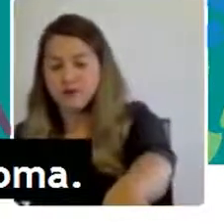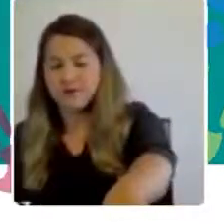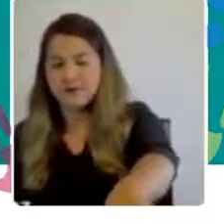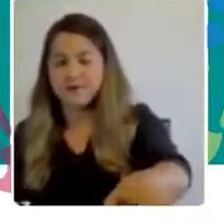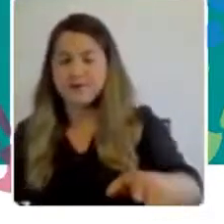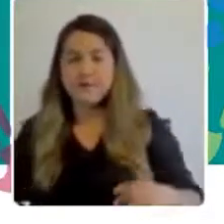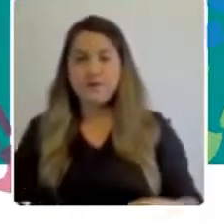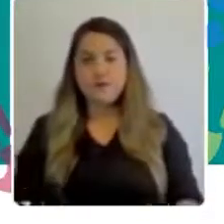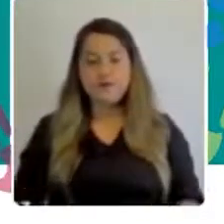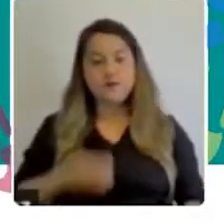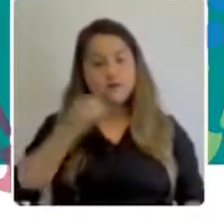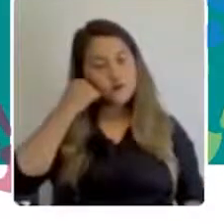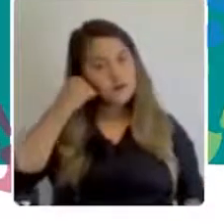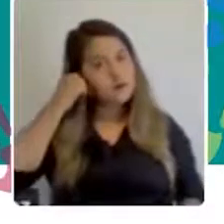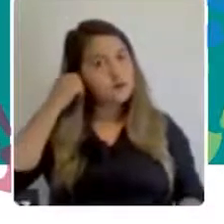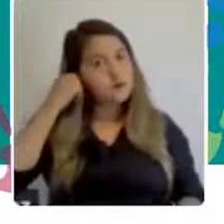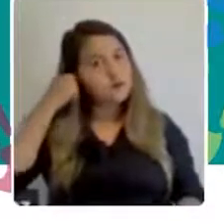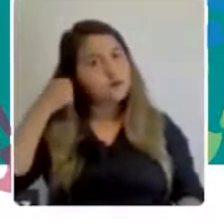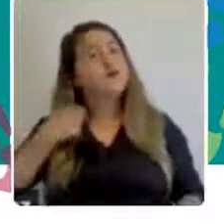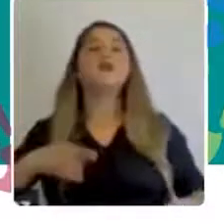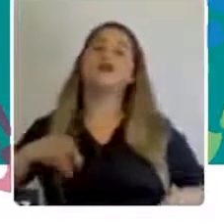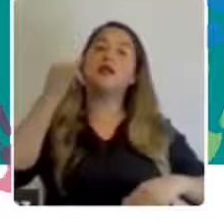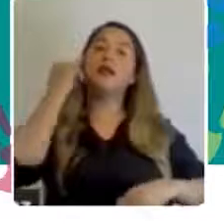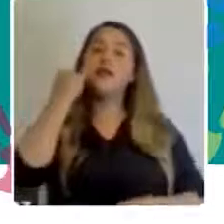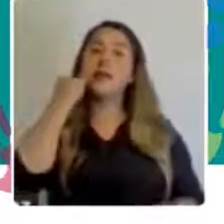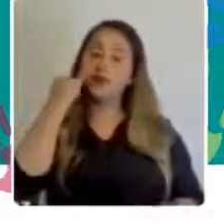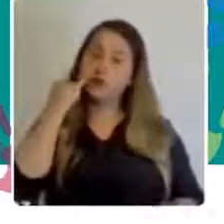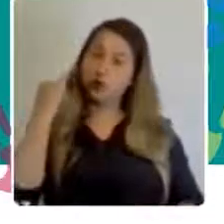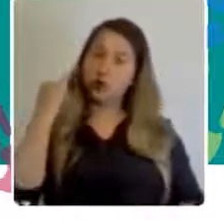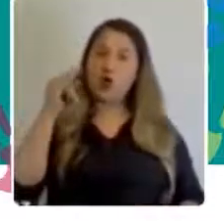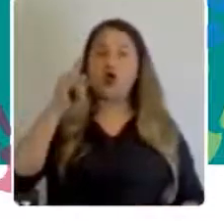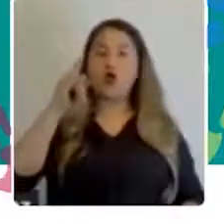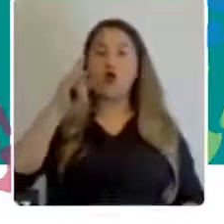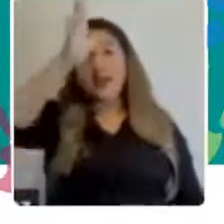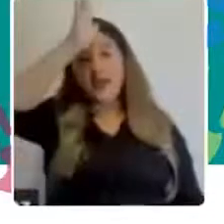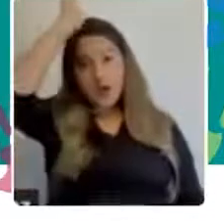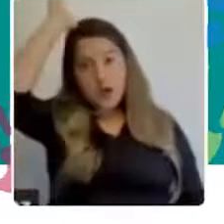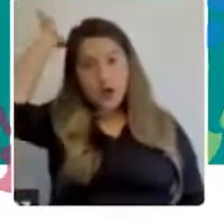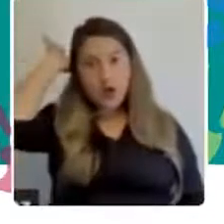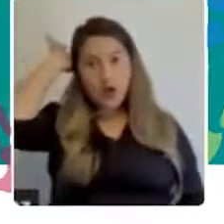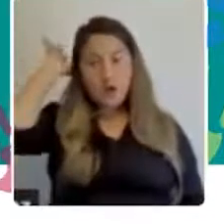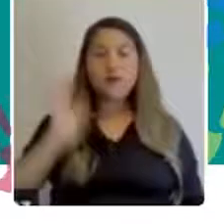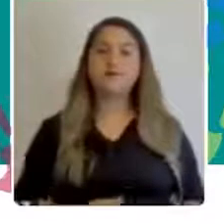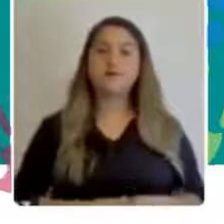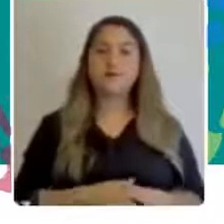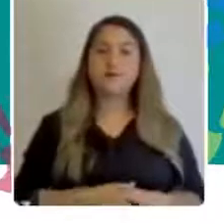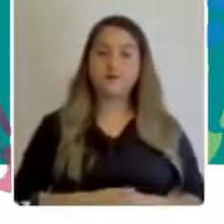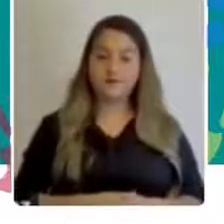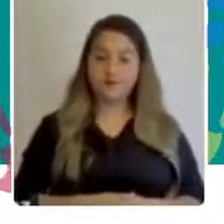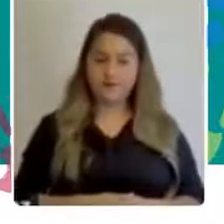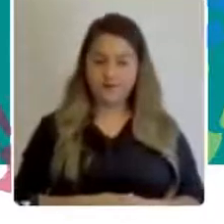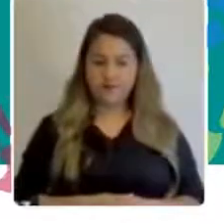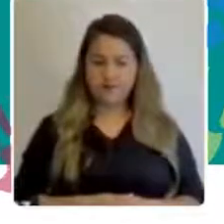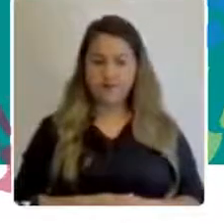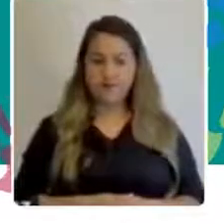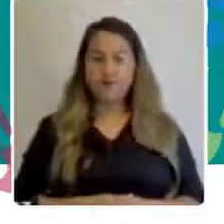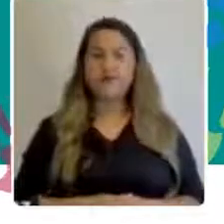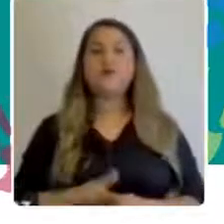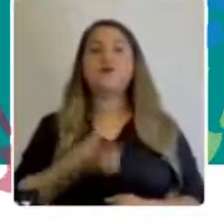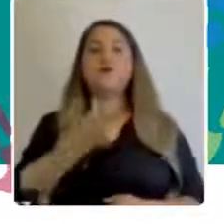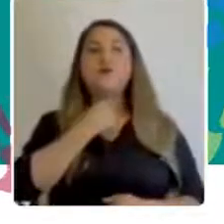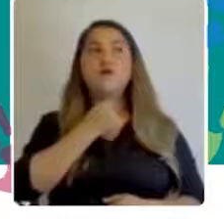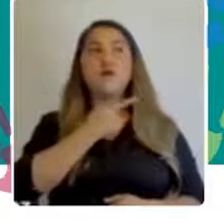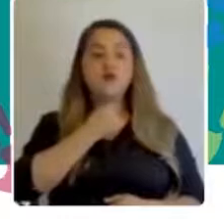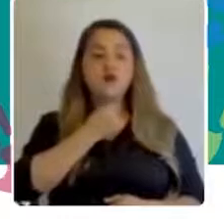Roma. And I would like really to start from Europe, because we worked a